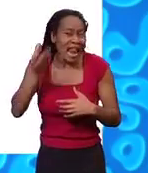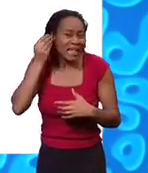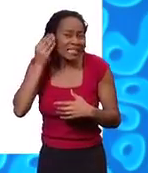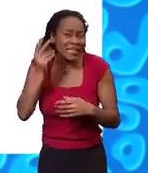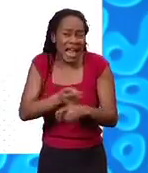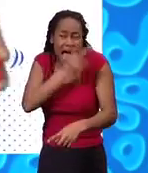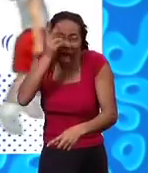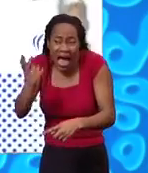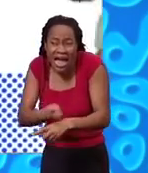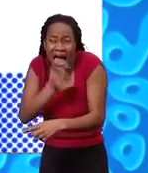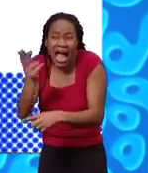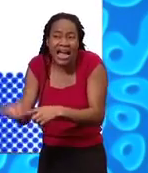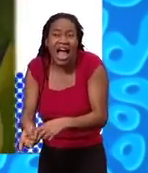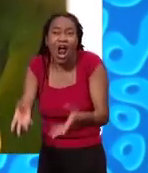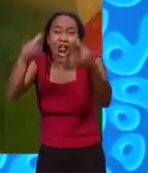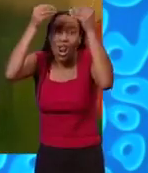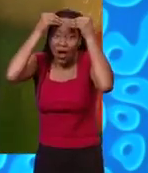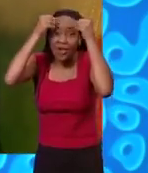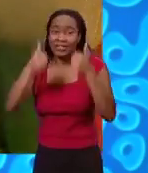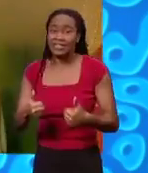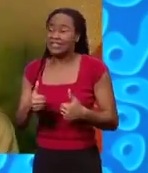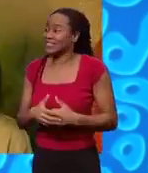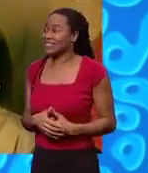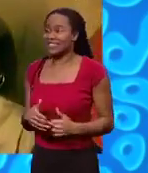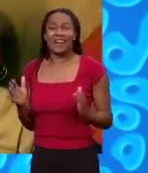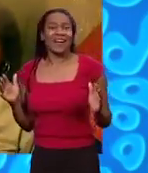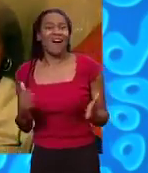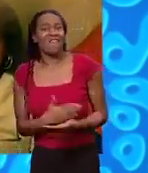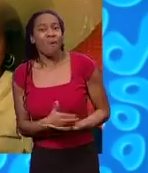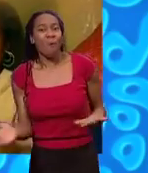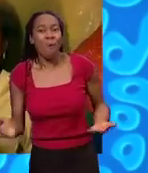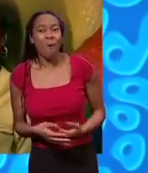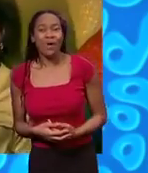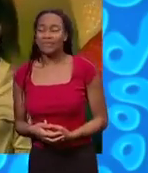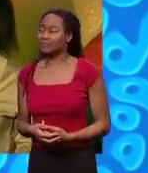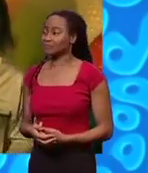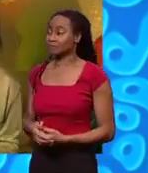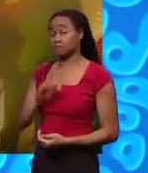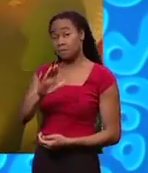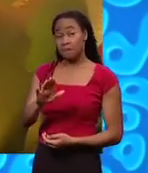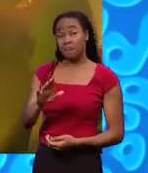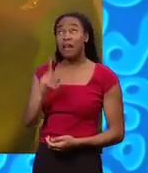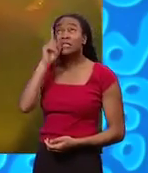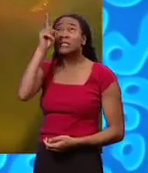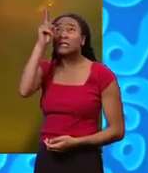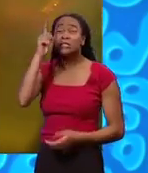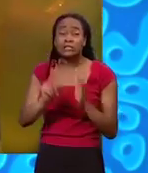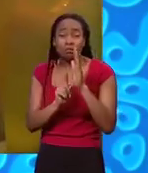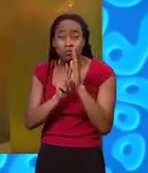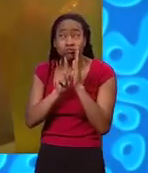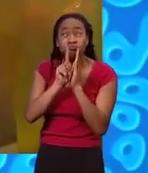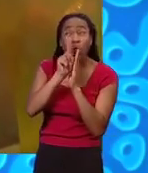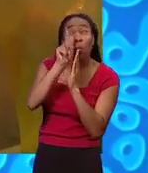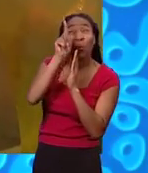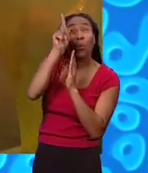Boogie, beebies, yeah. Of course. If we're going into space, we'll need to wear